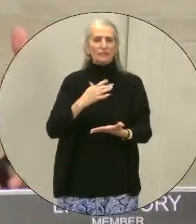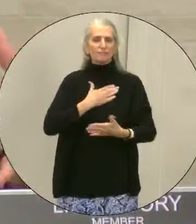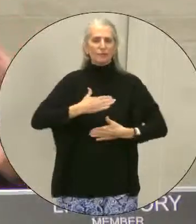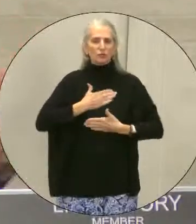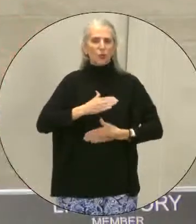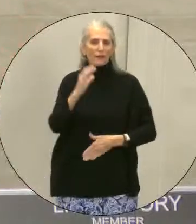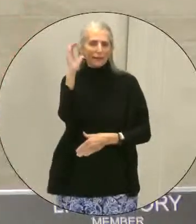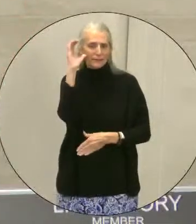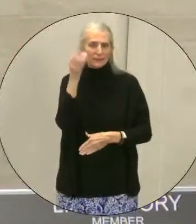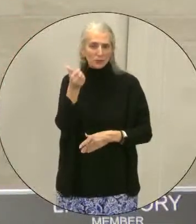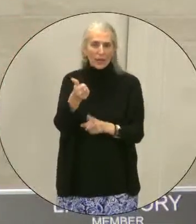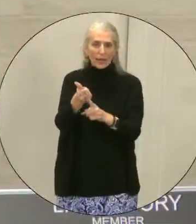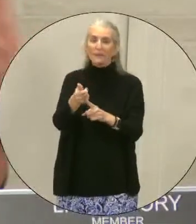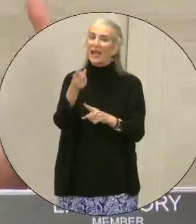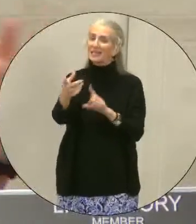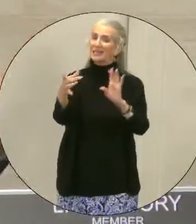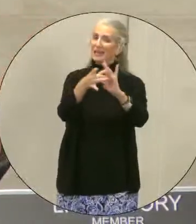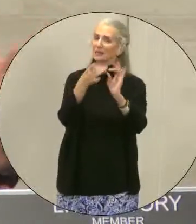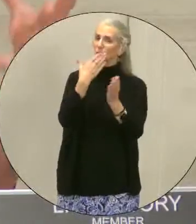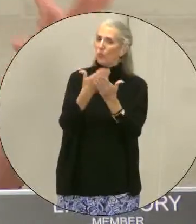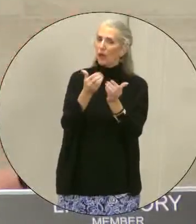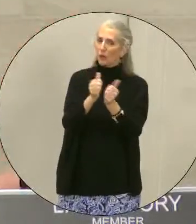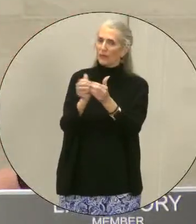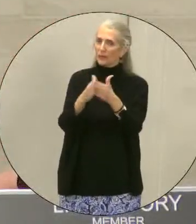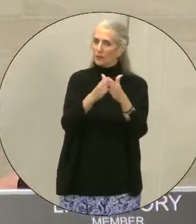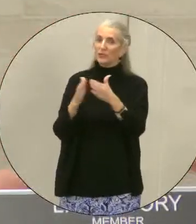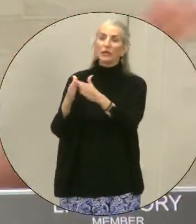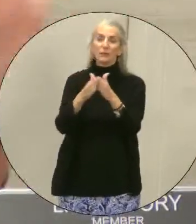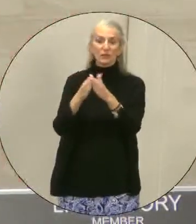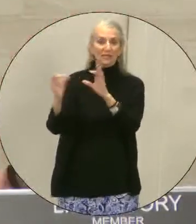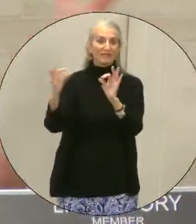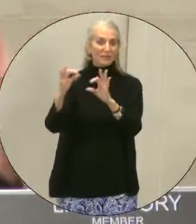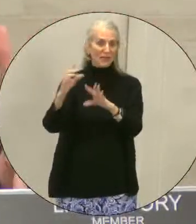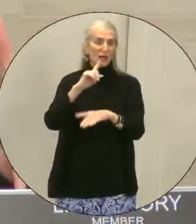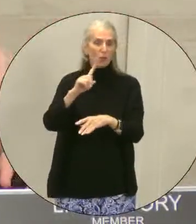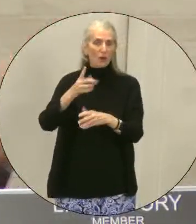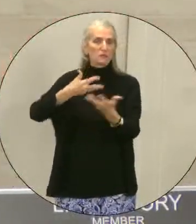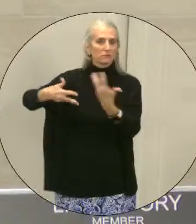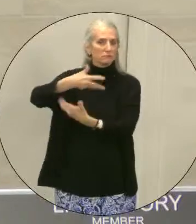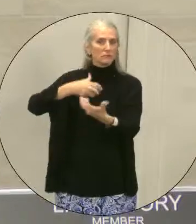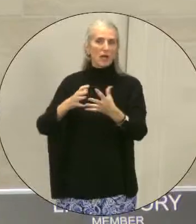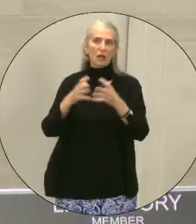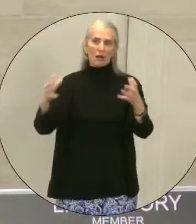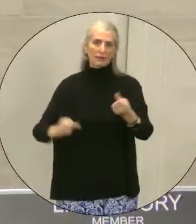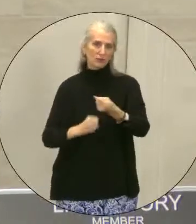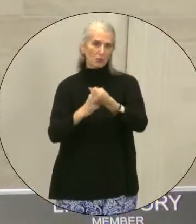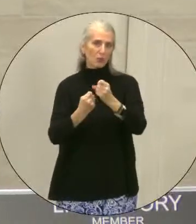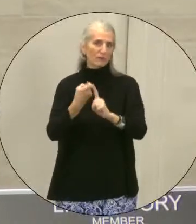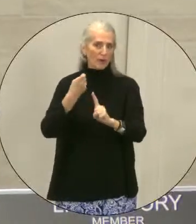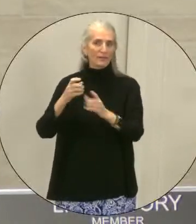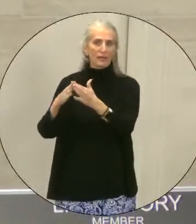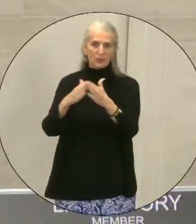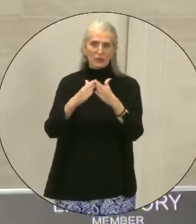He connected well with the community as well. When we got the community feedback, he really quickly got a lot of support, which was good to